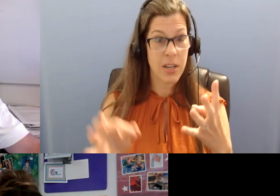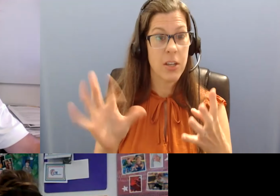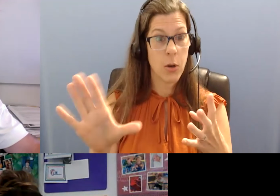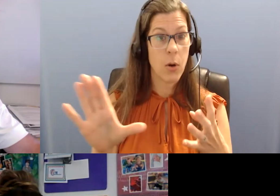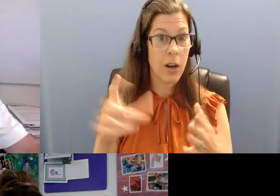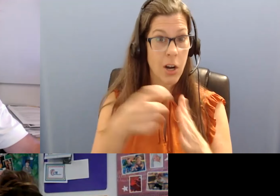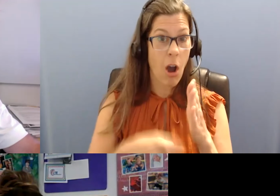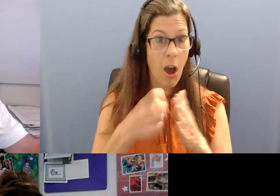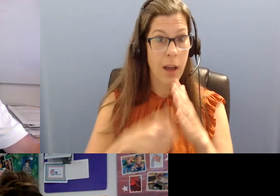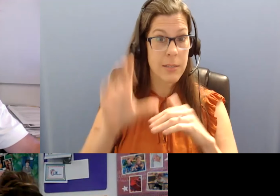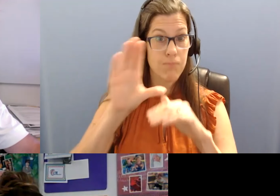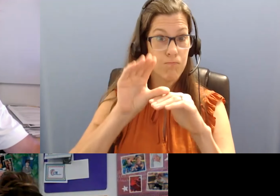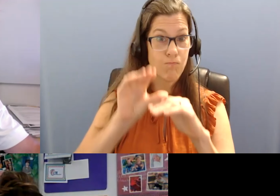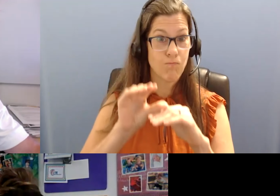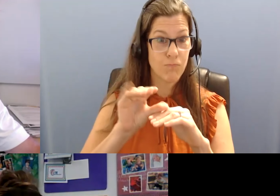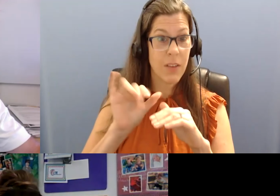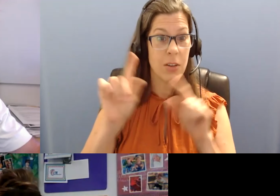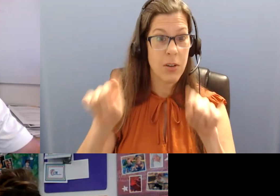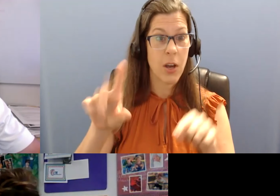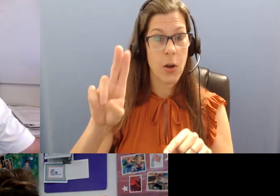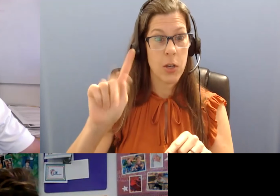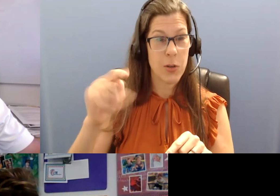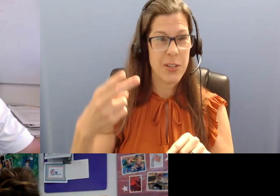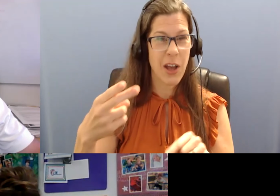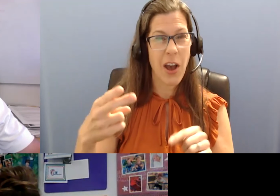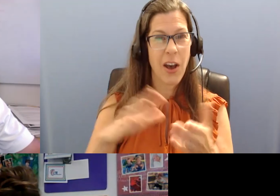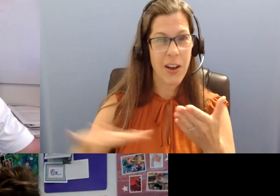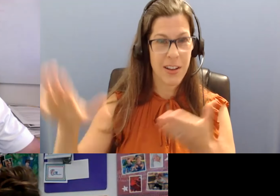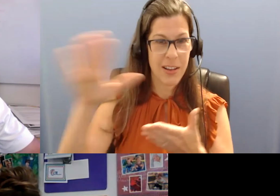down when you go to a Utah school.